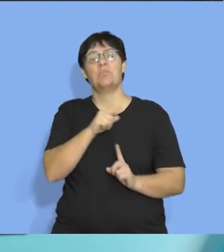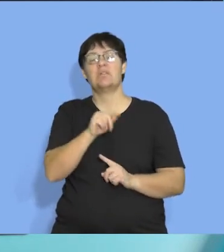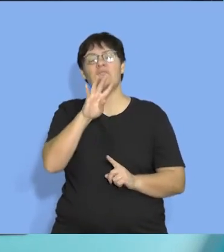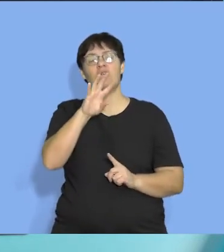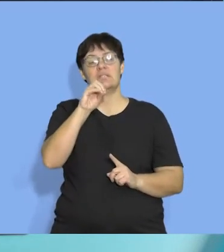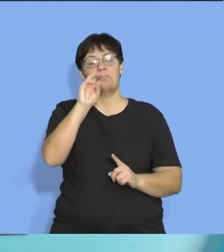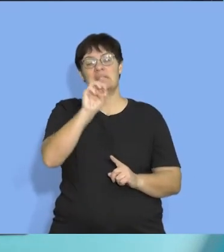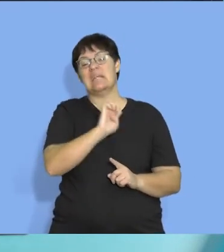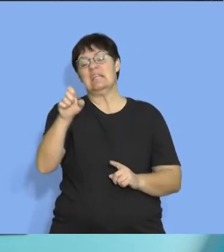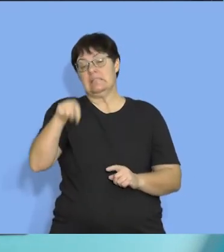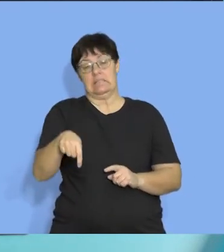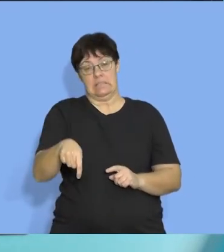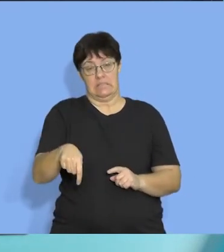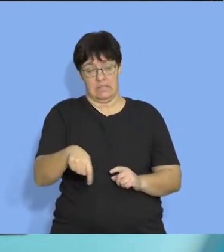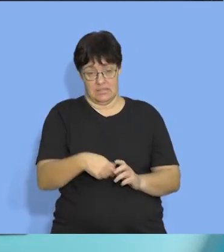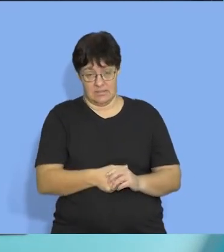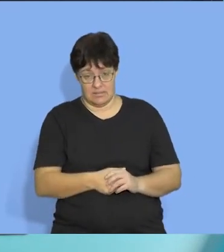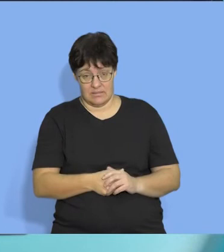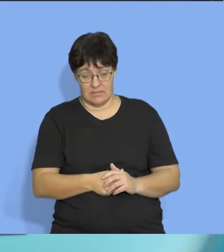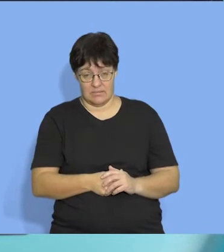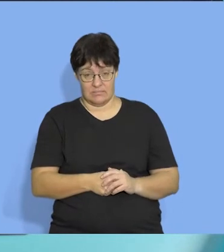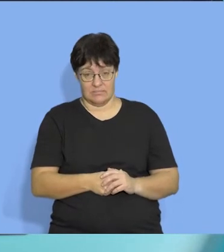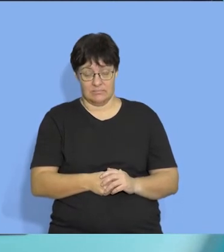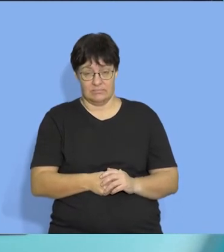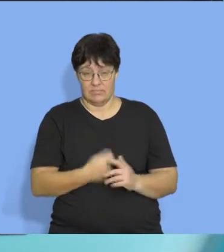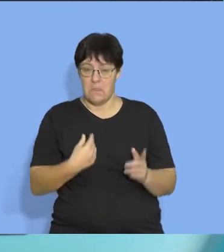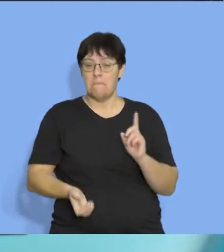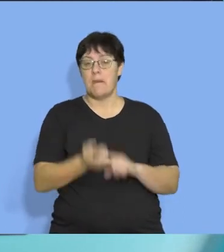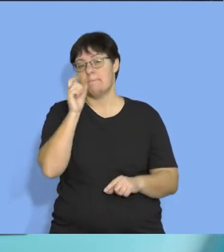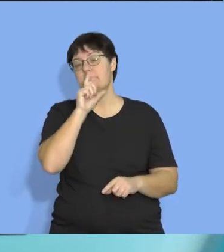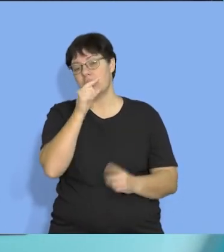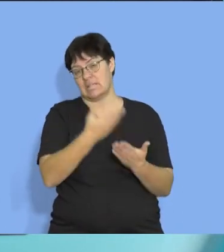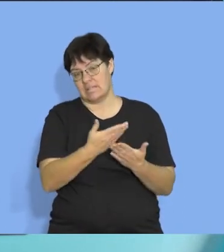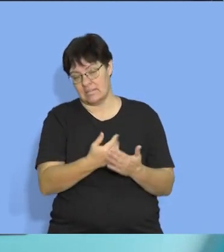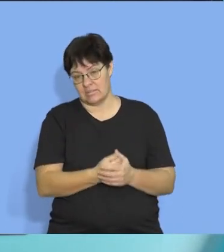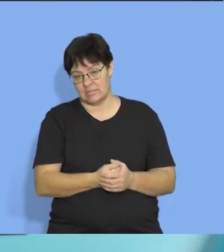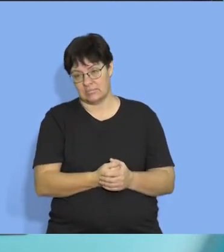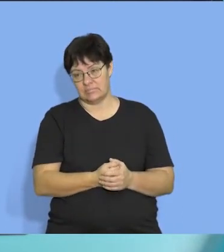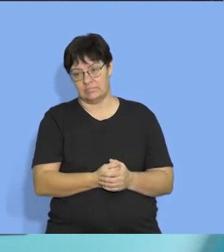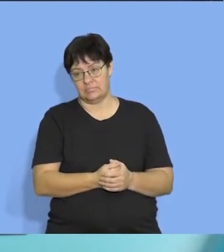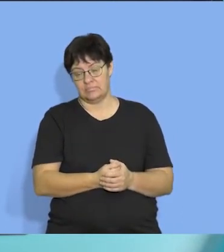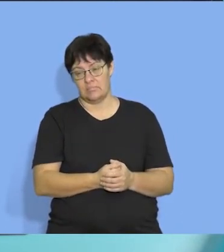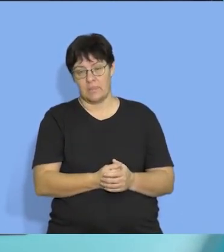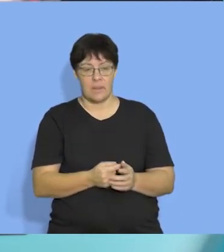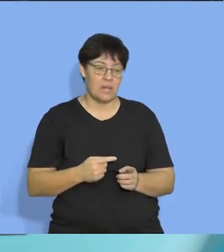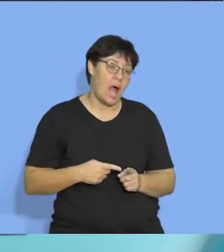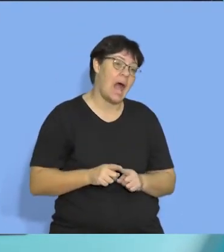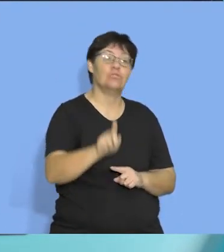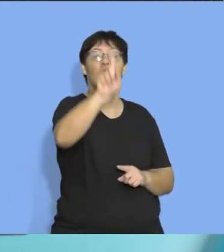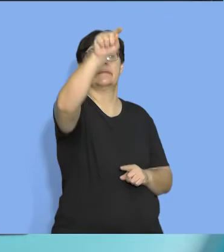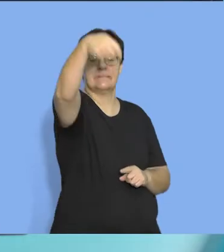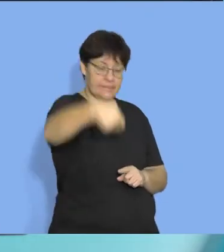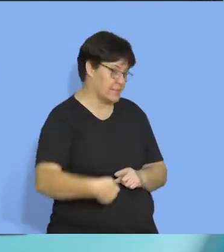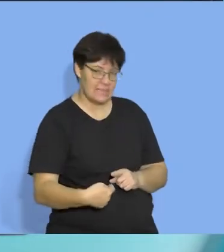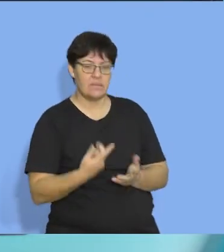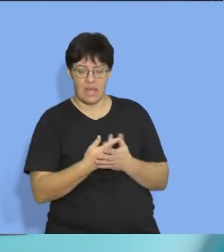bird is 40 meters east of where I am now. They can find the bird, okay? They don't need to go 100 and then